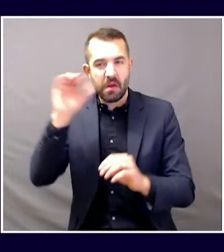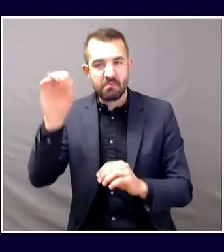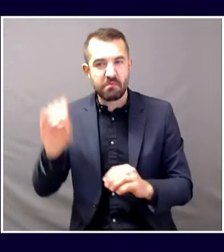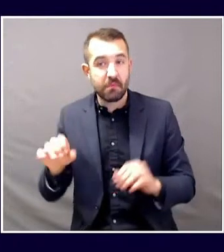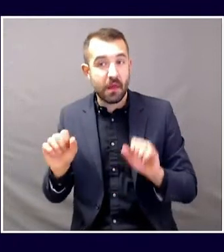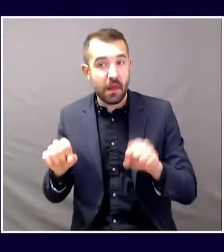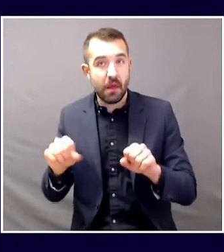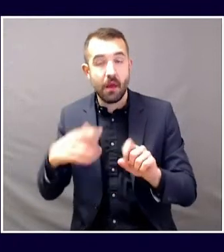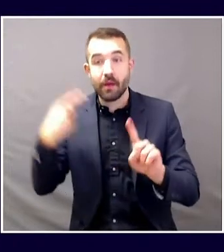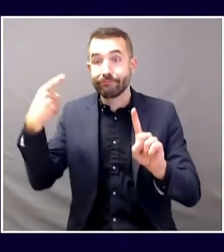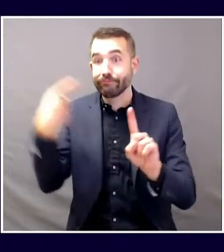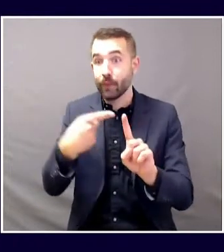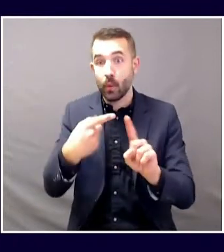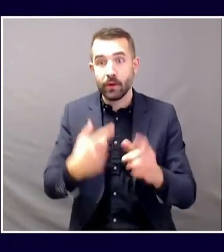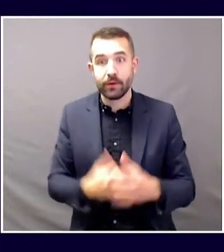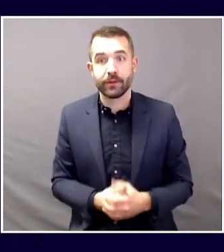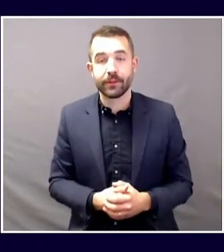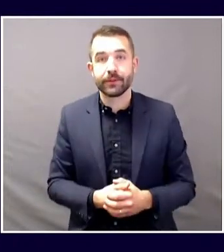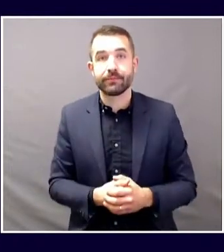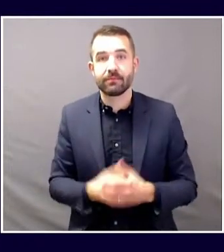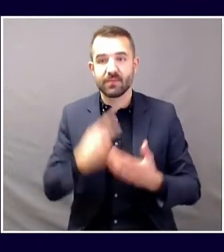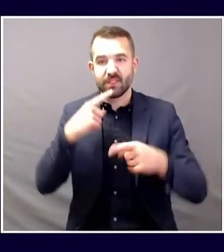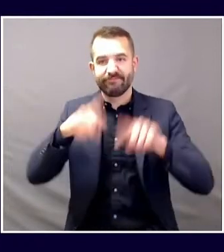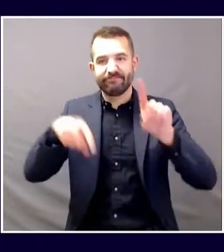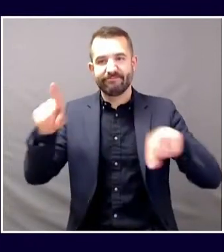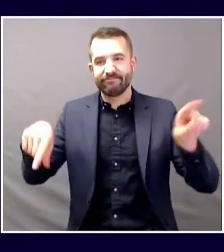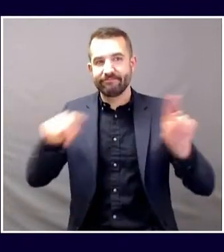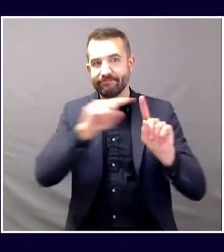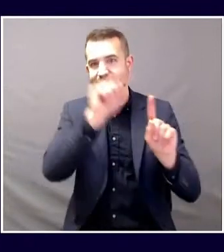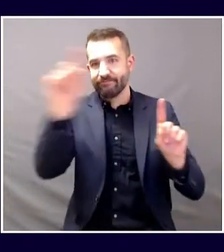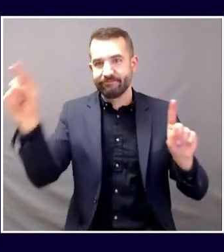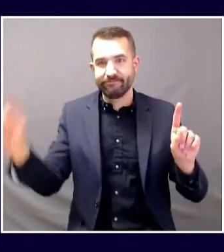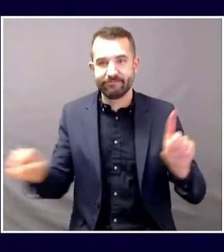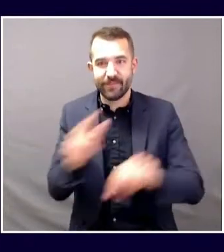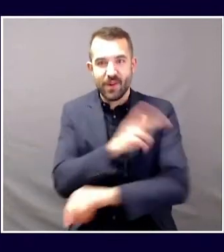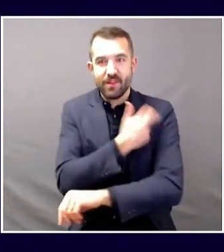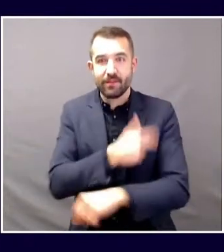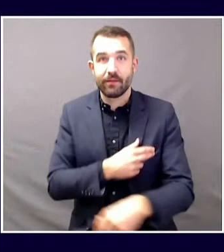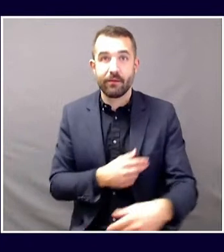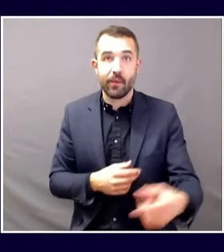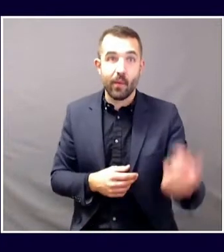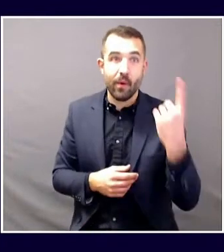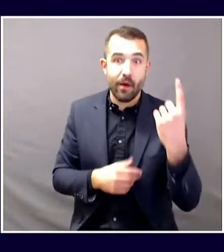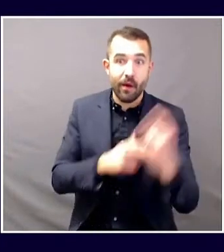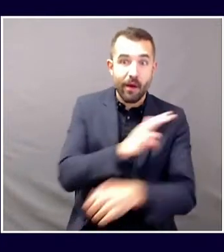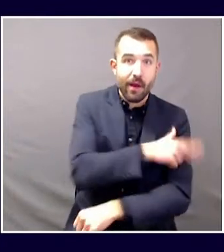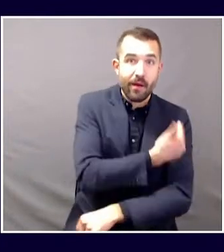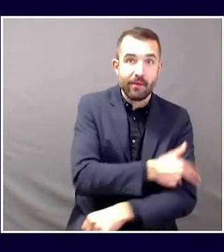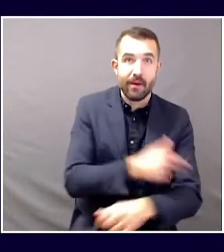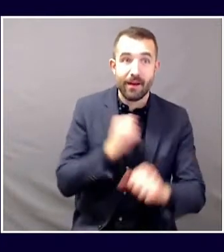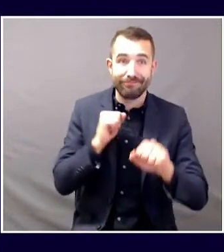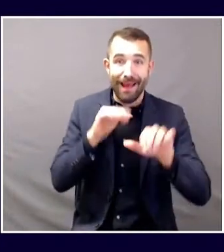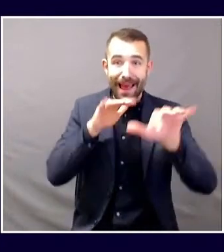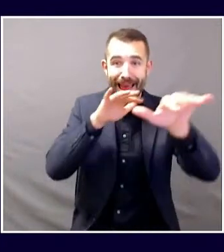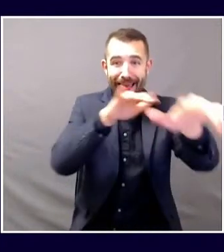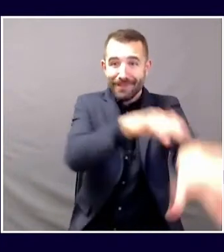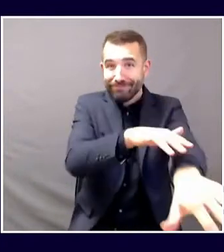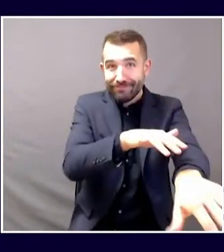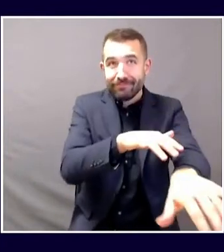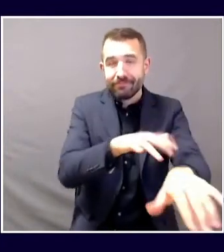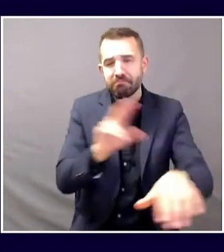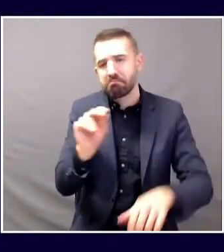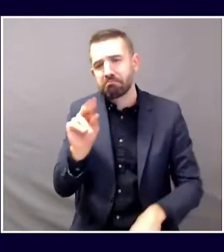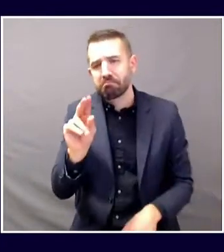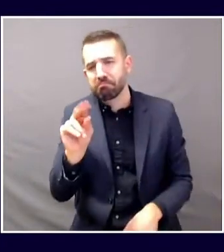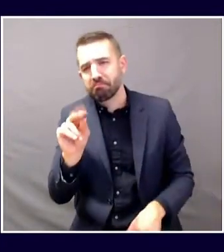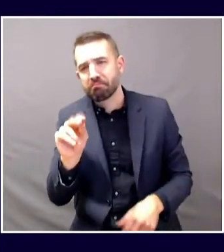it varies. And it's not that there has been one facility that has been driving the increase, but that's